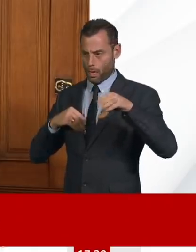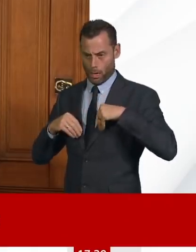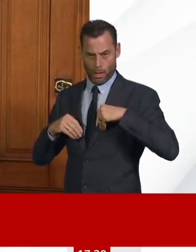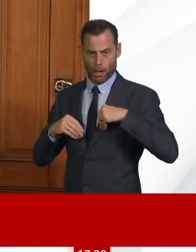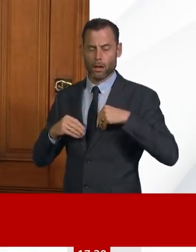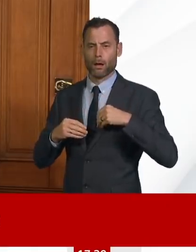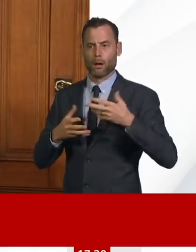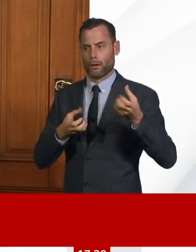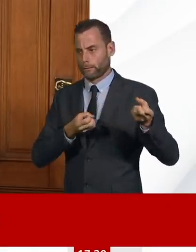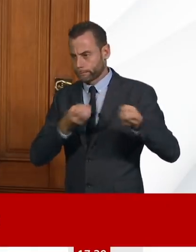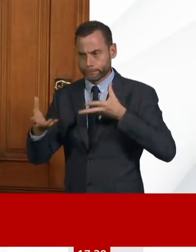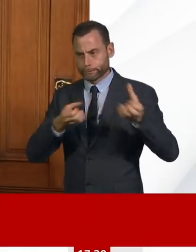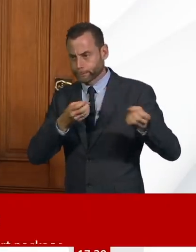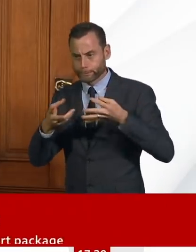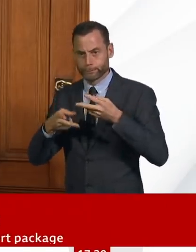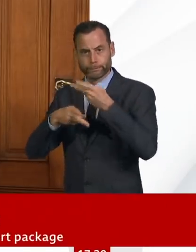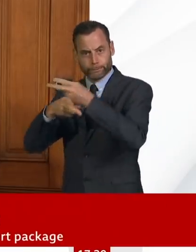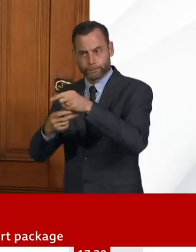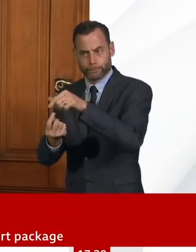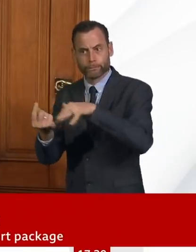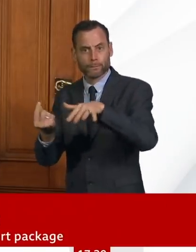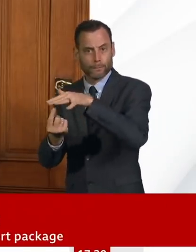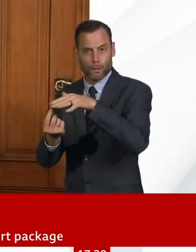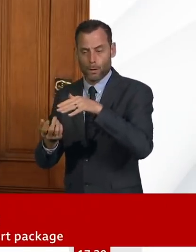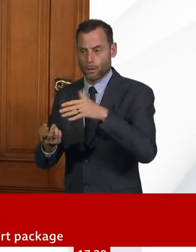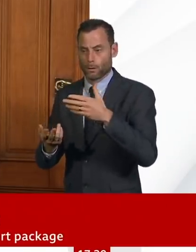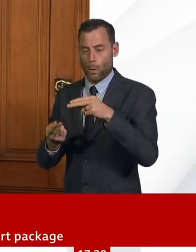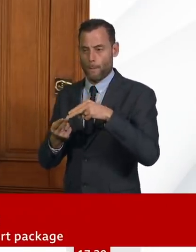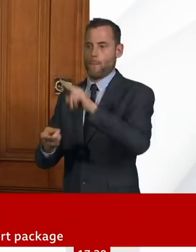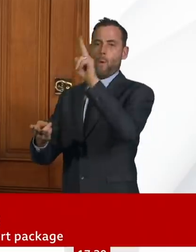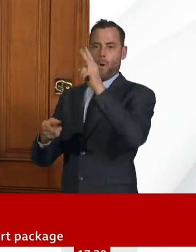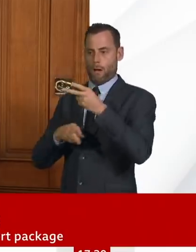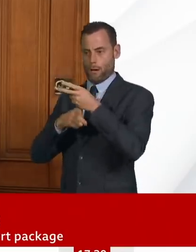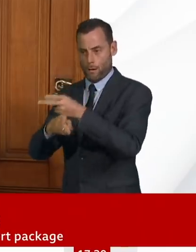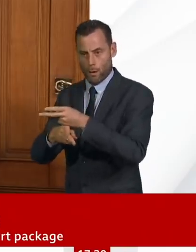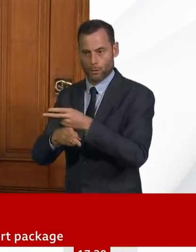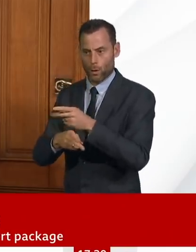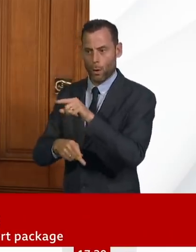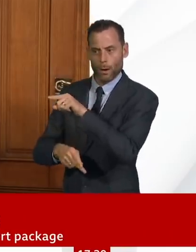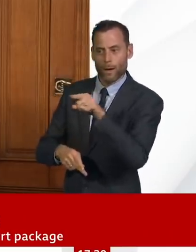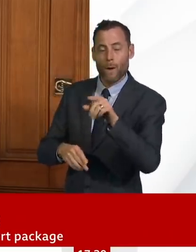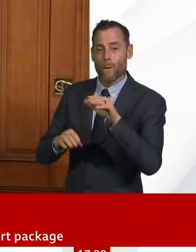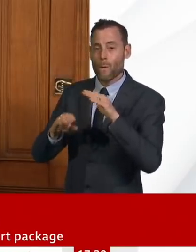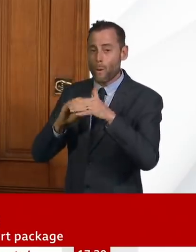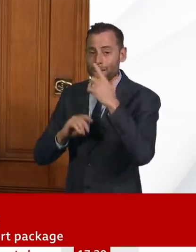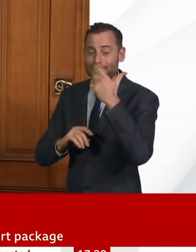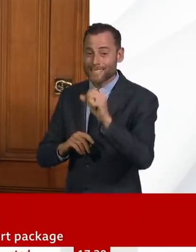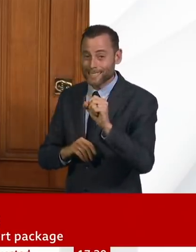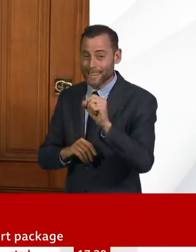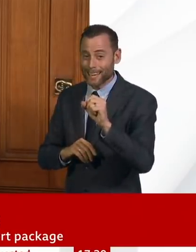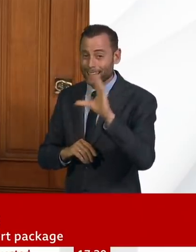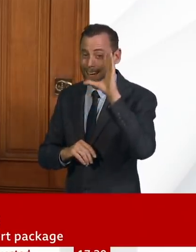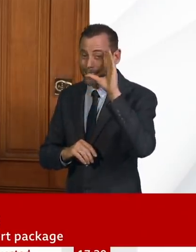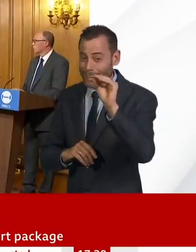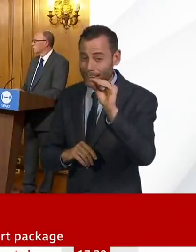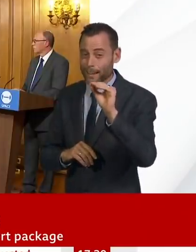service amenable problems in the elderly once this disease gets out of control in an area. And I hope that